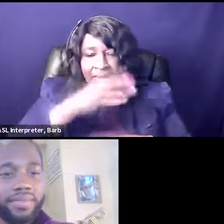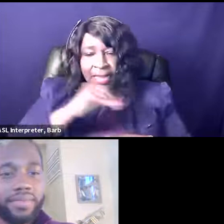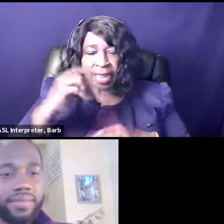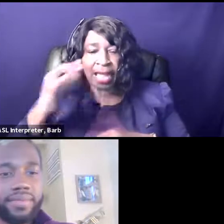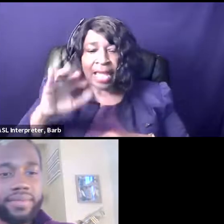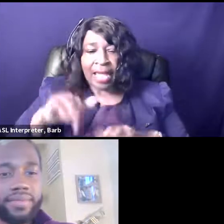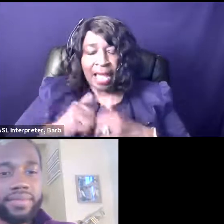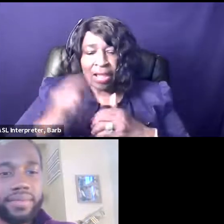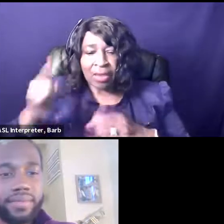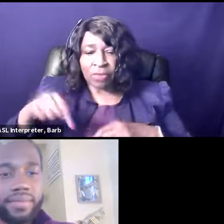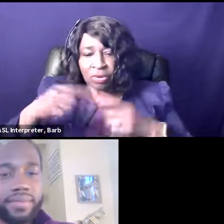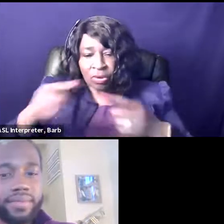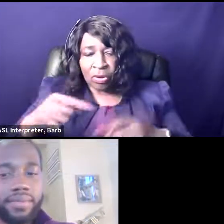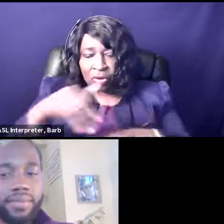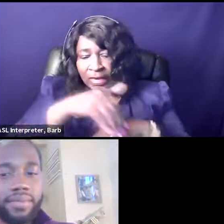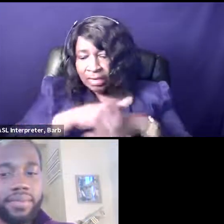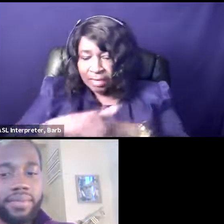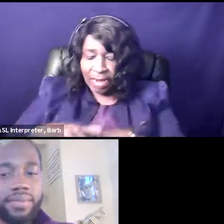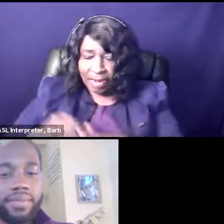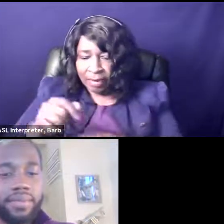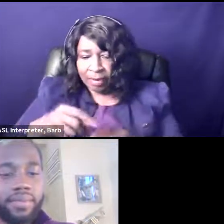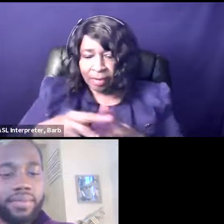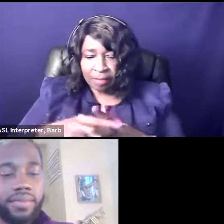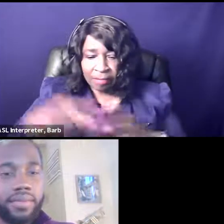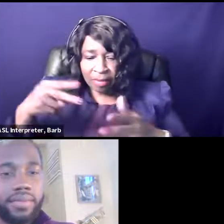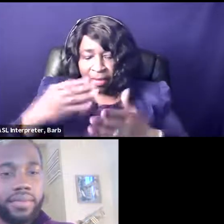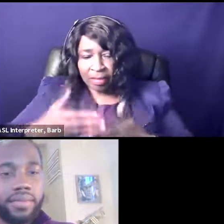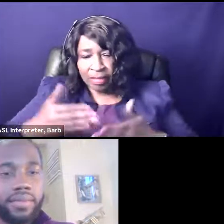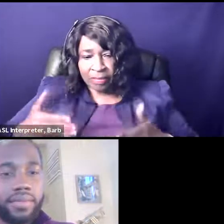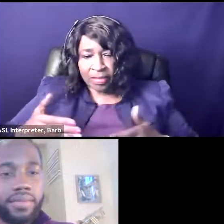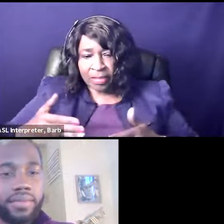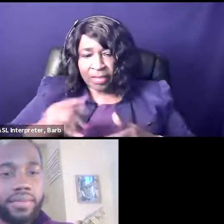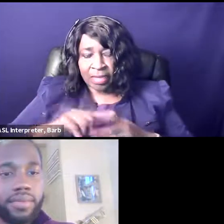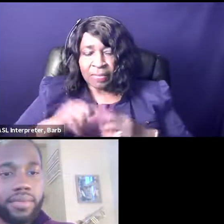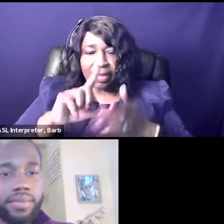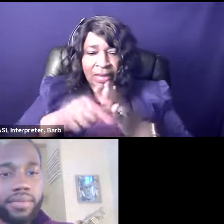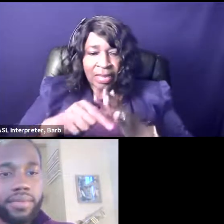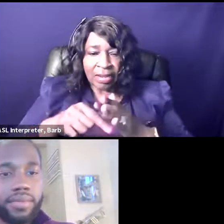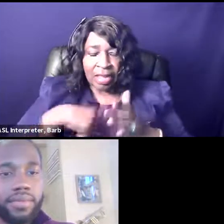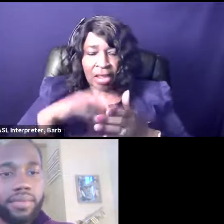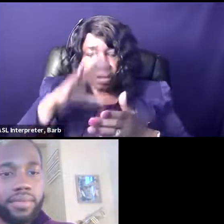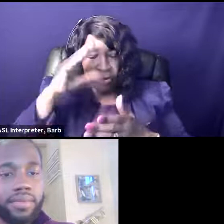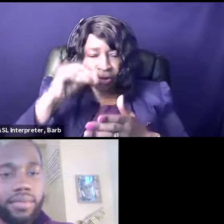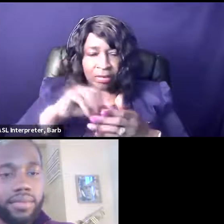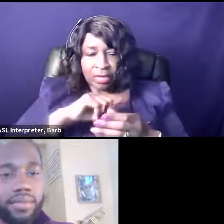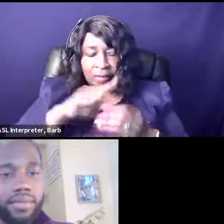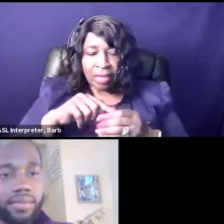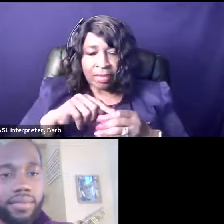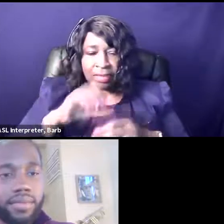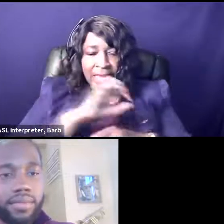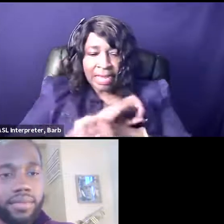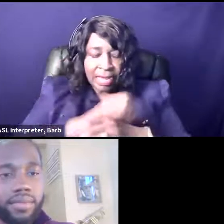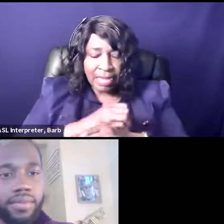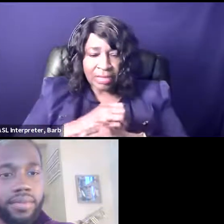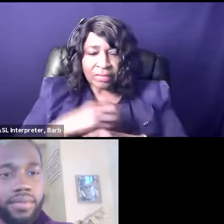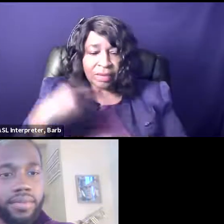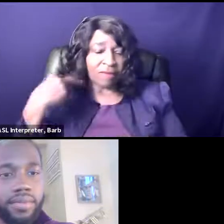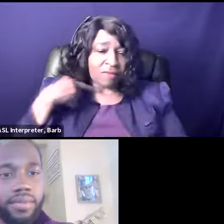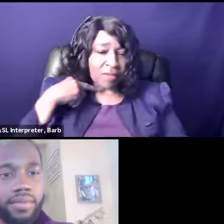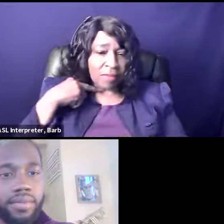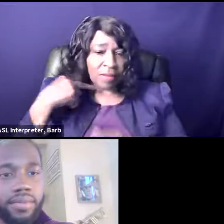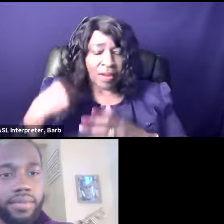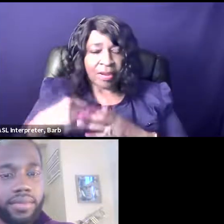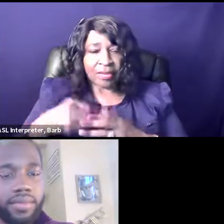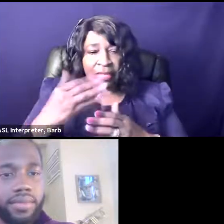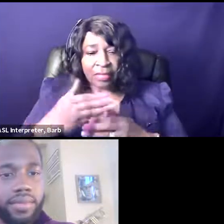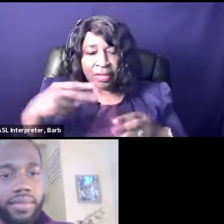night and unplug things. And then later on in life, I learned about energy vampires, which is like things plugged